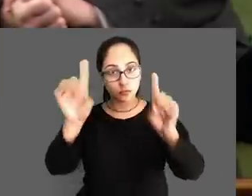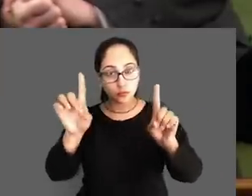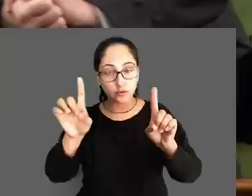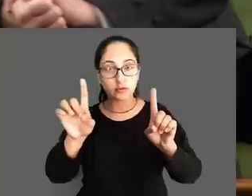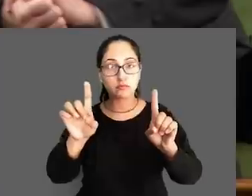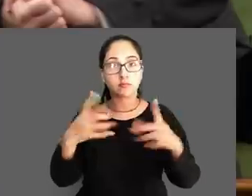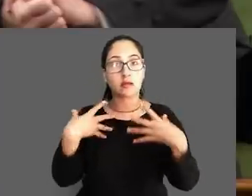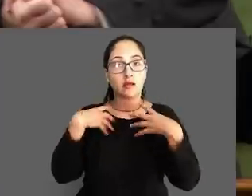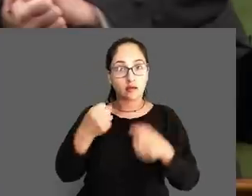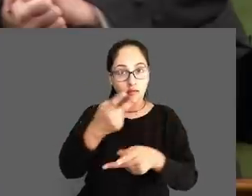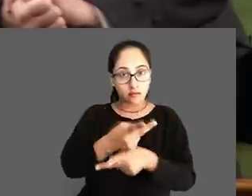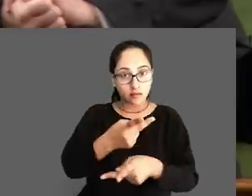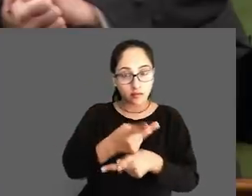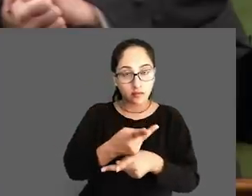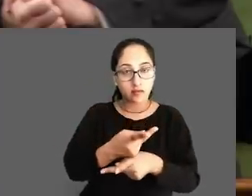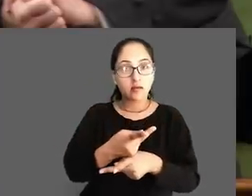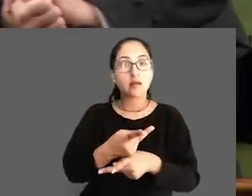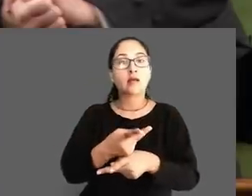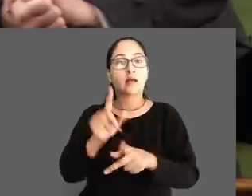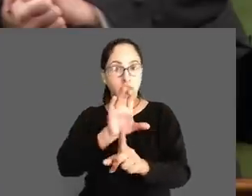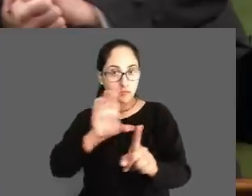initiatives.